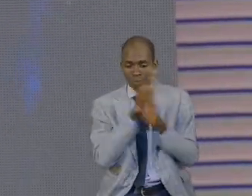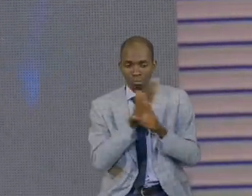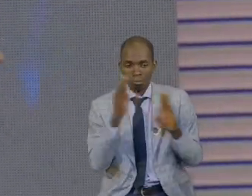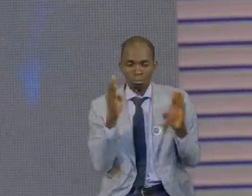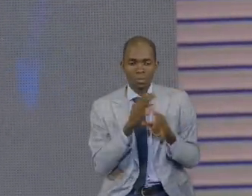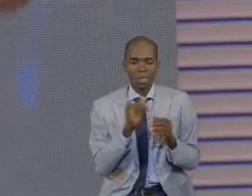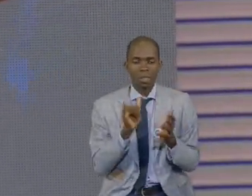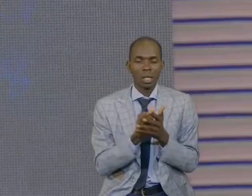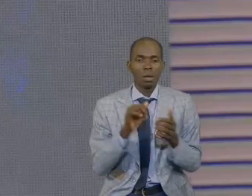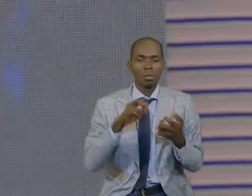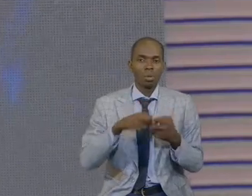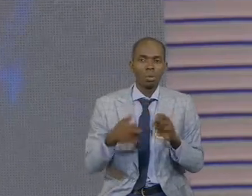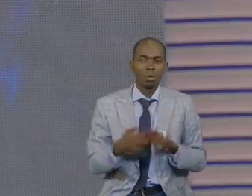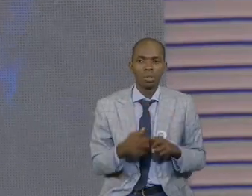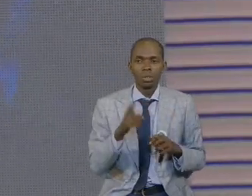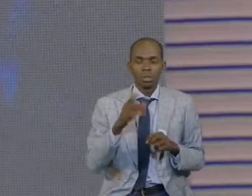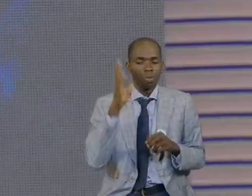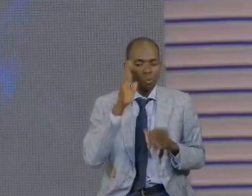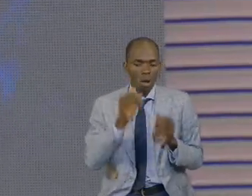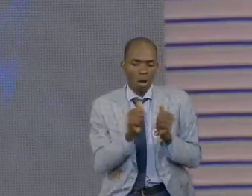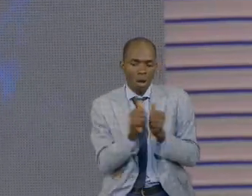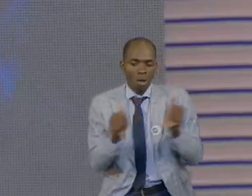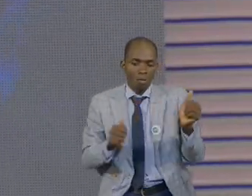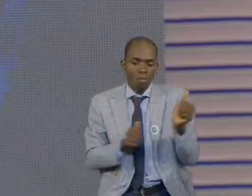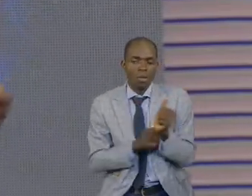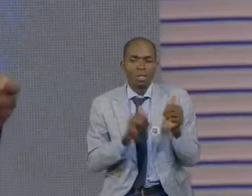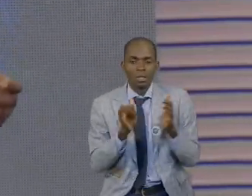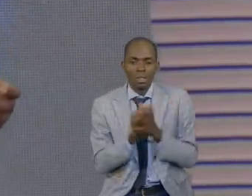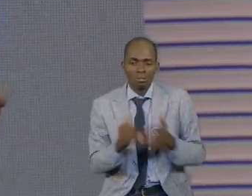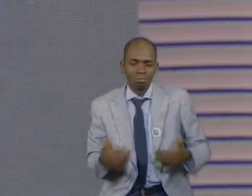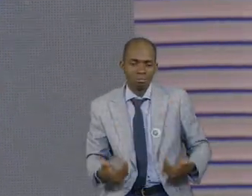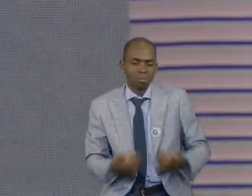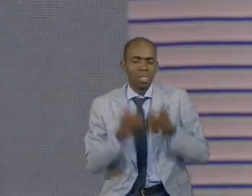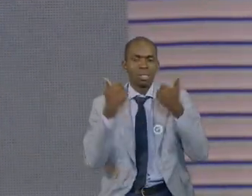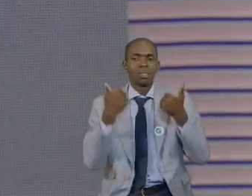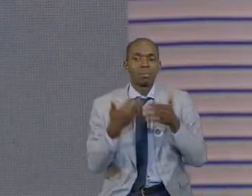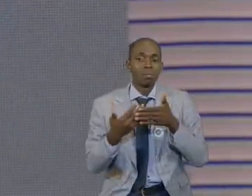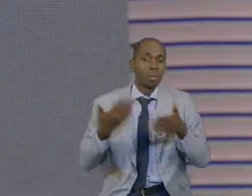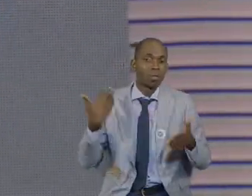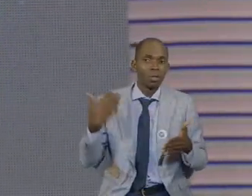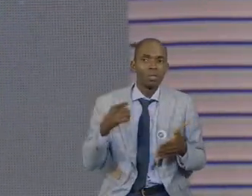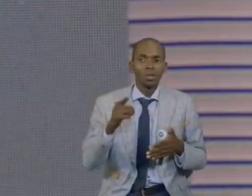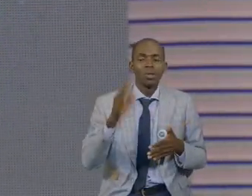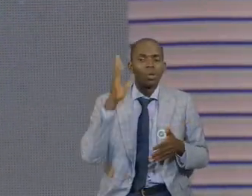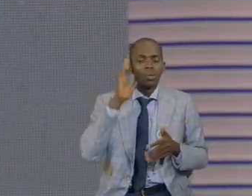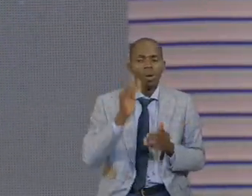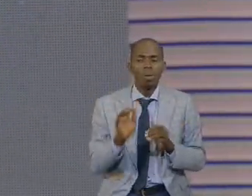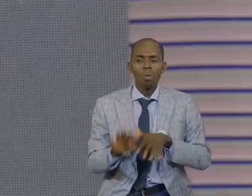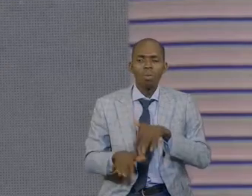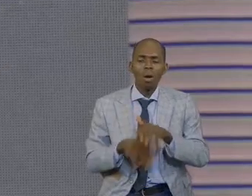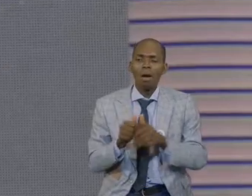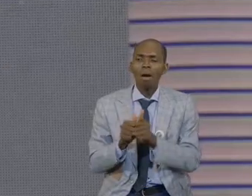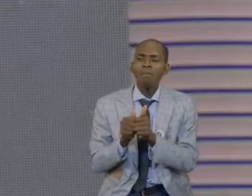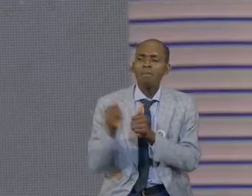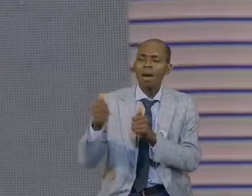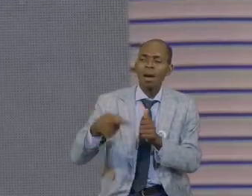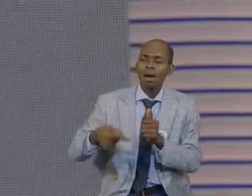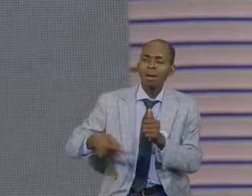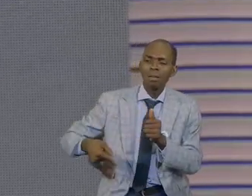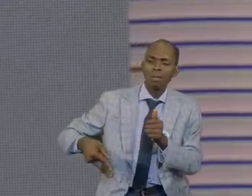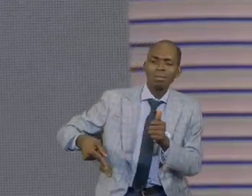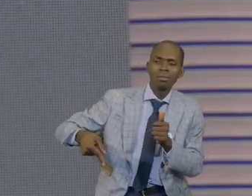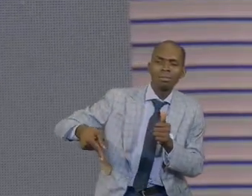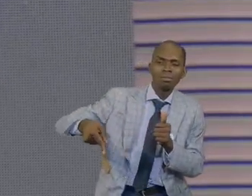You'll avoid that challenge. You will walk a long distance to go around the